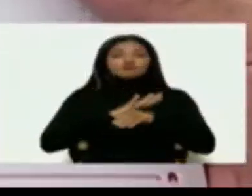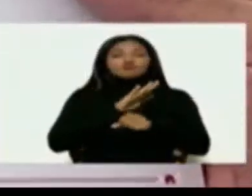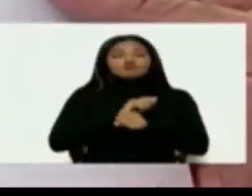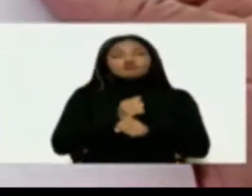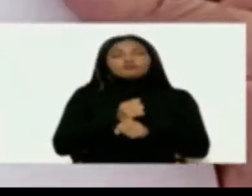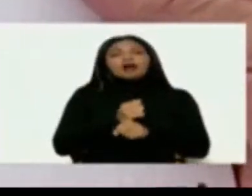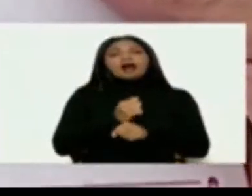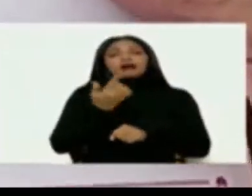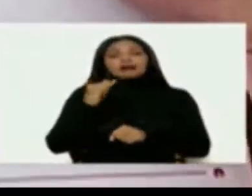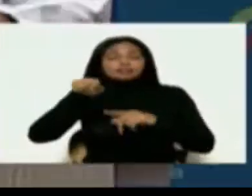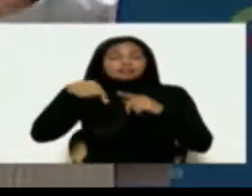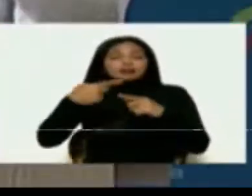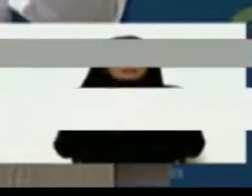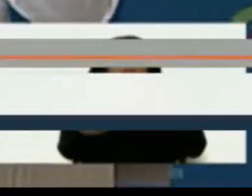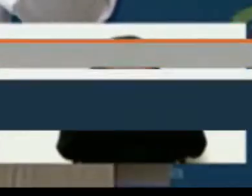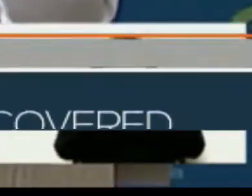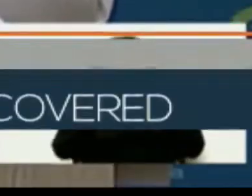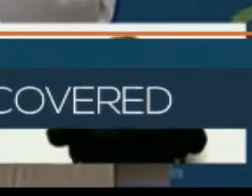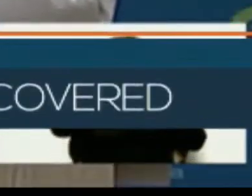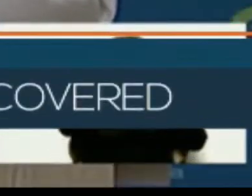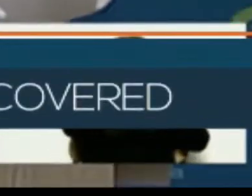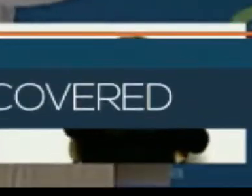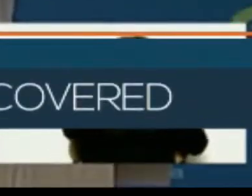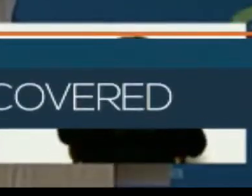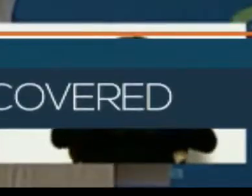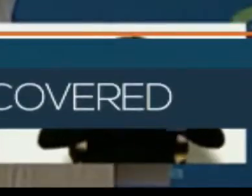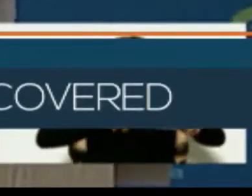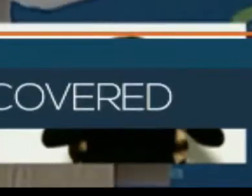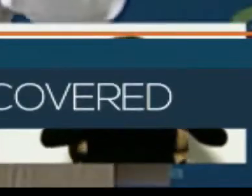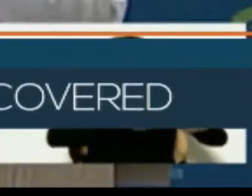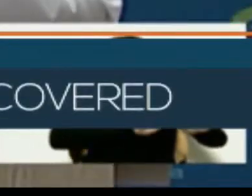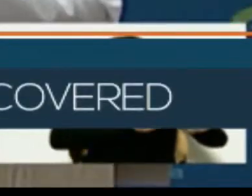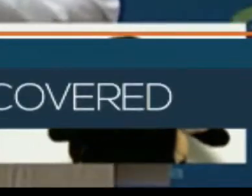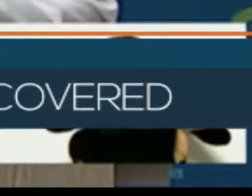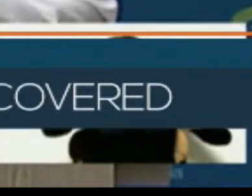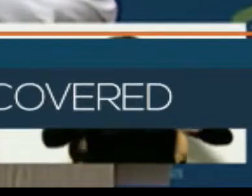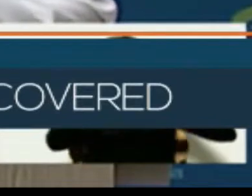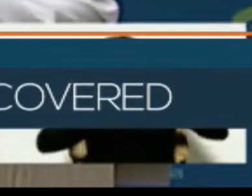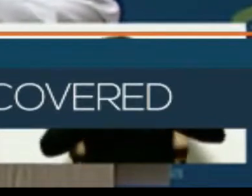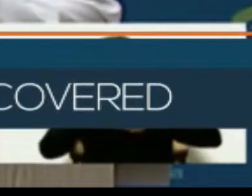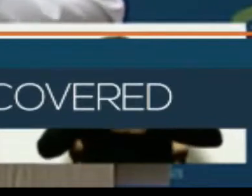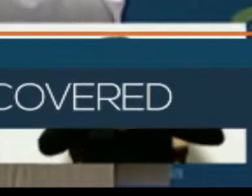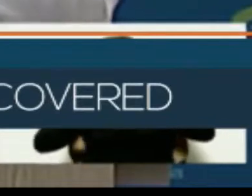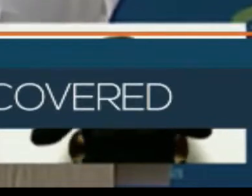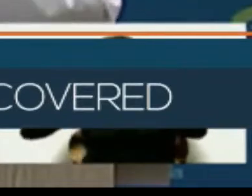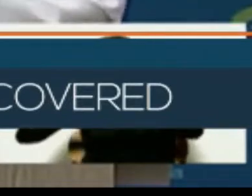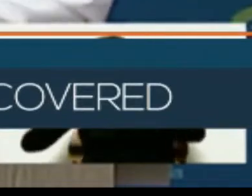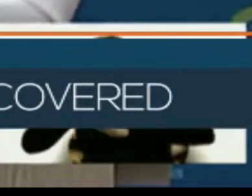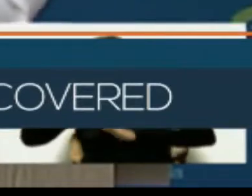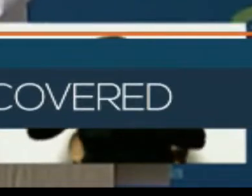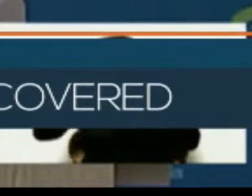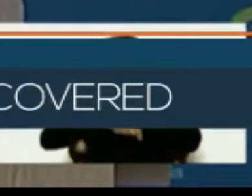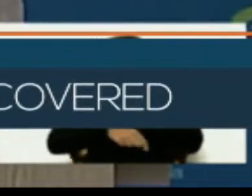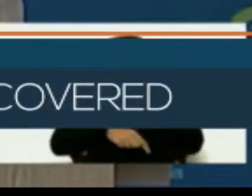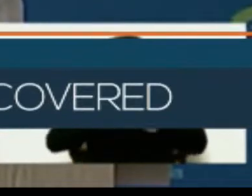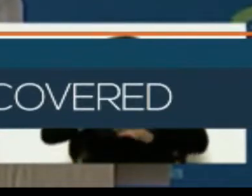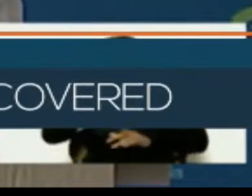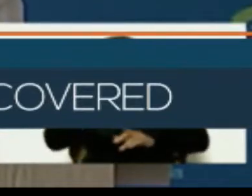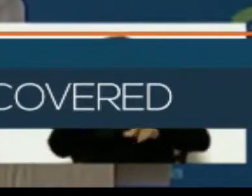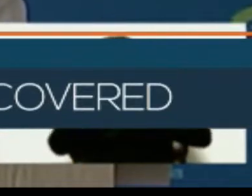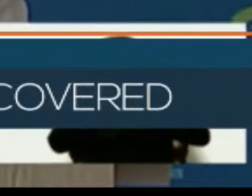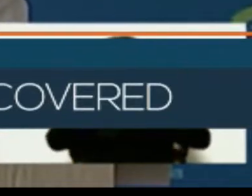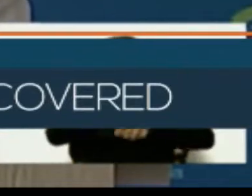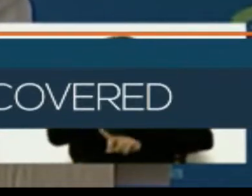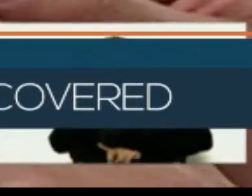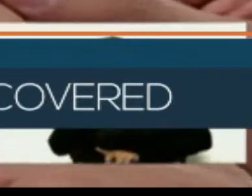out of the country's 171 confirmed cases have been discharged from the hospitals after testing negative for the virus and